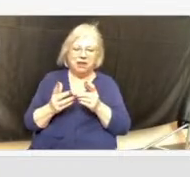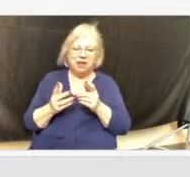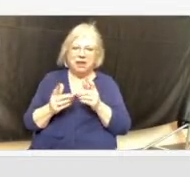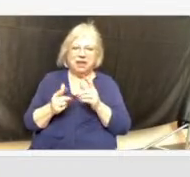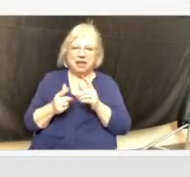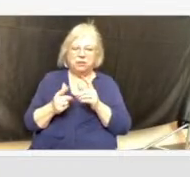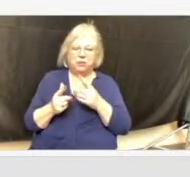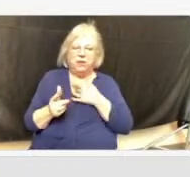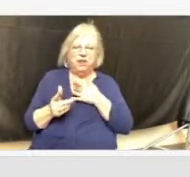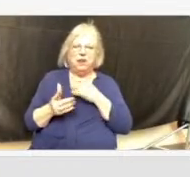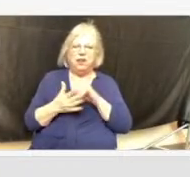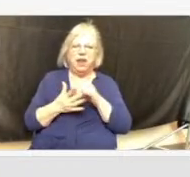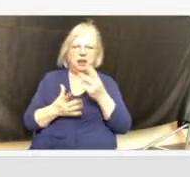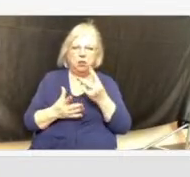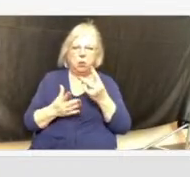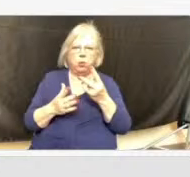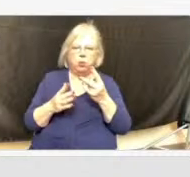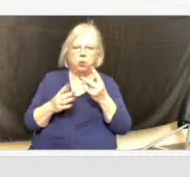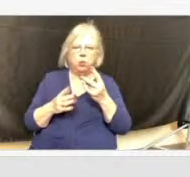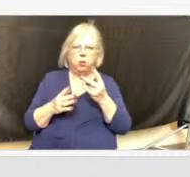too dense for the property.